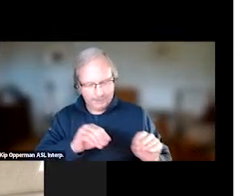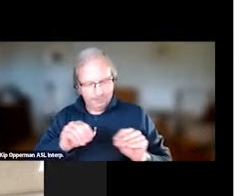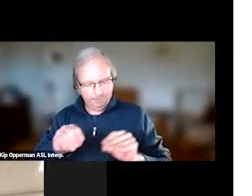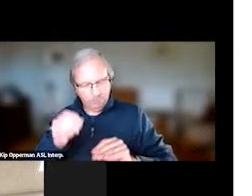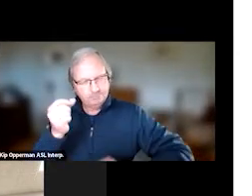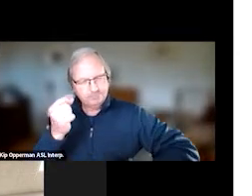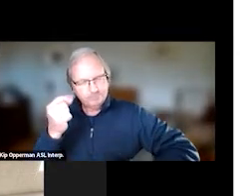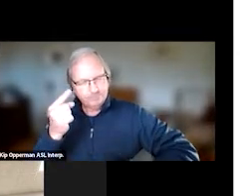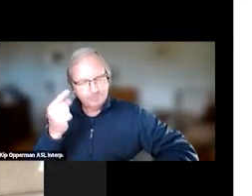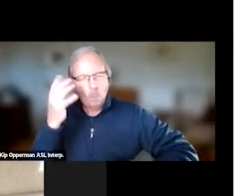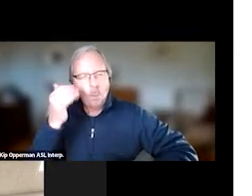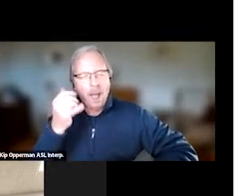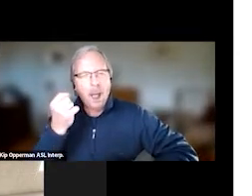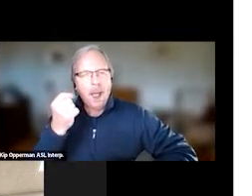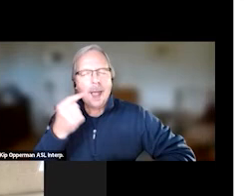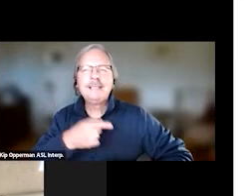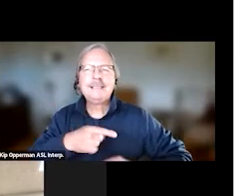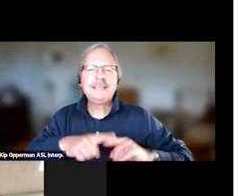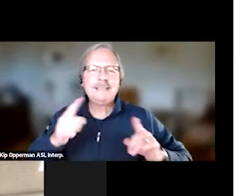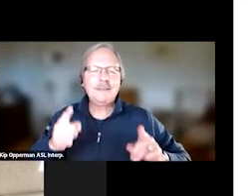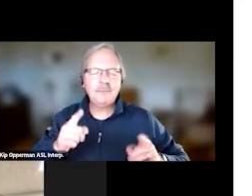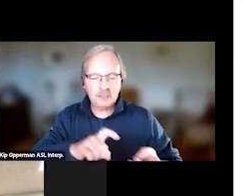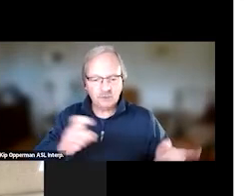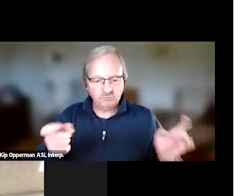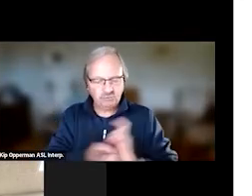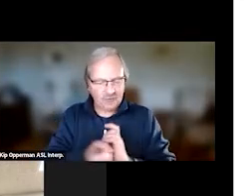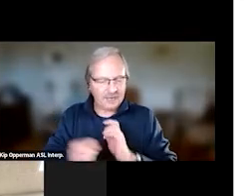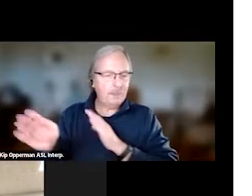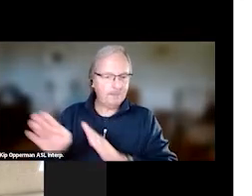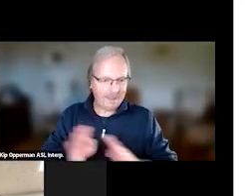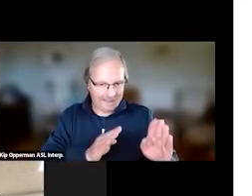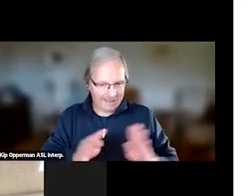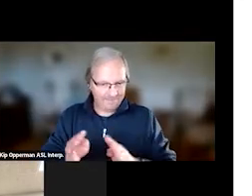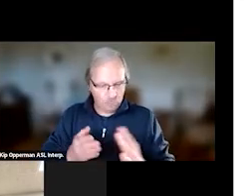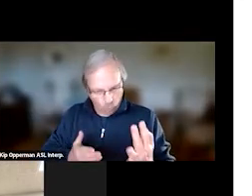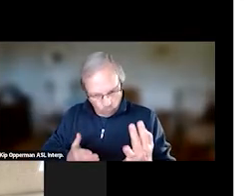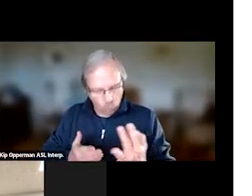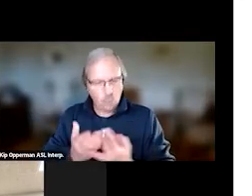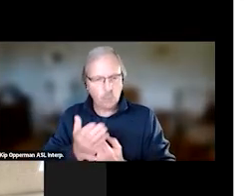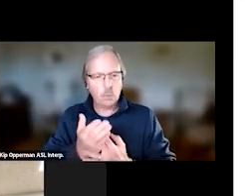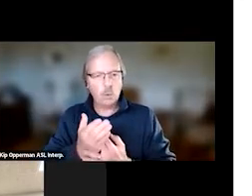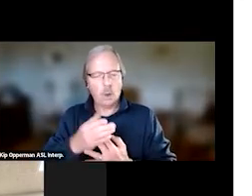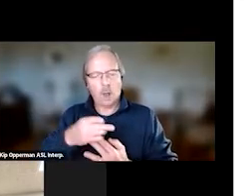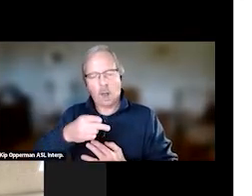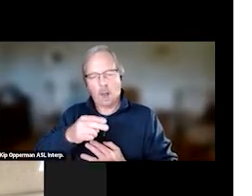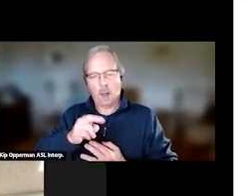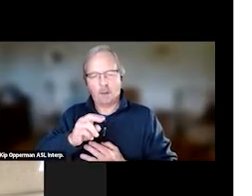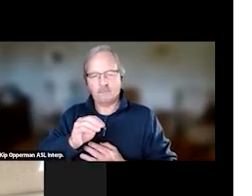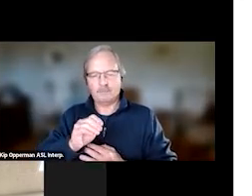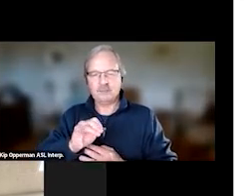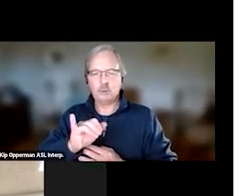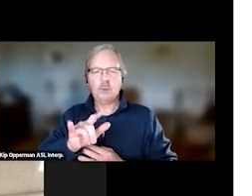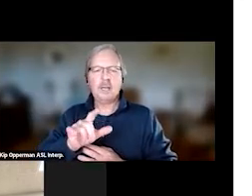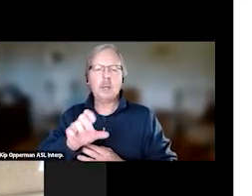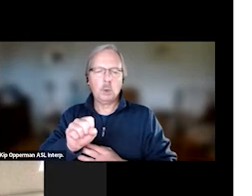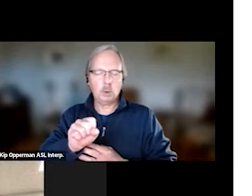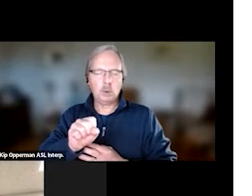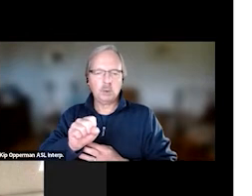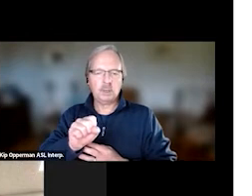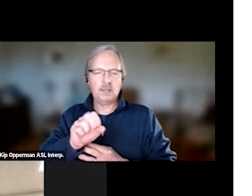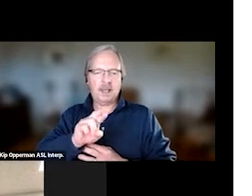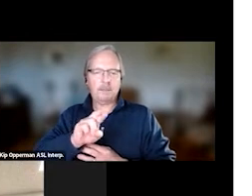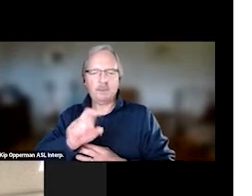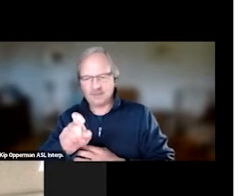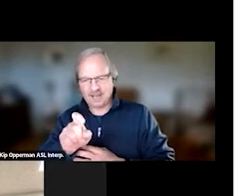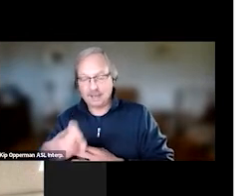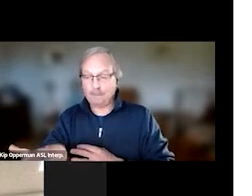different, how this is changing behaviors through pharmaceuticals that are prescribed and picked up through a